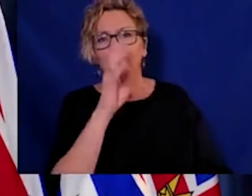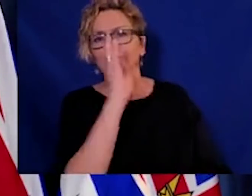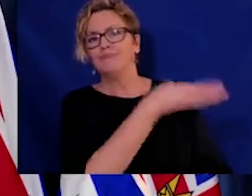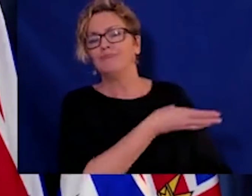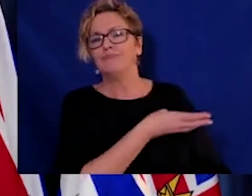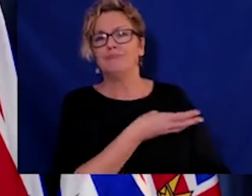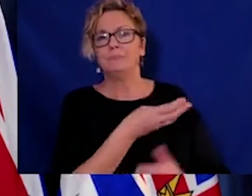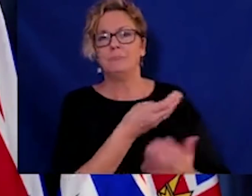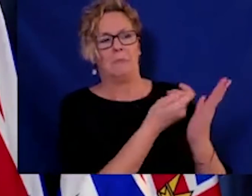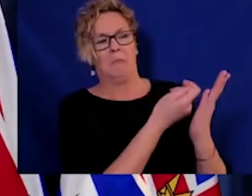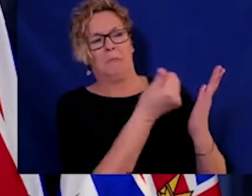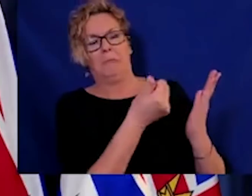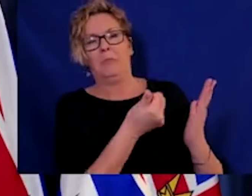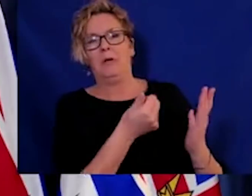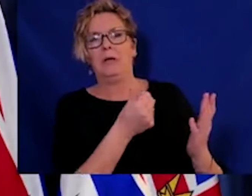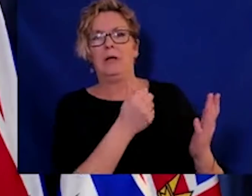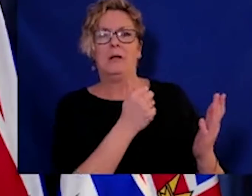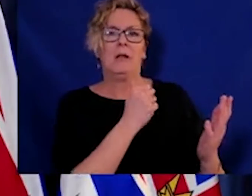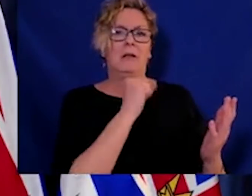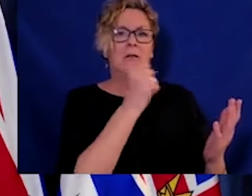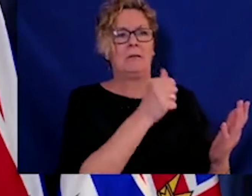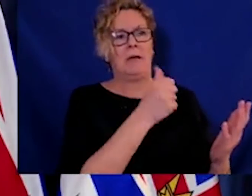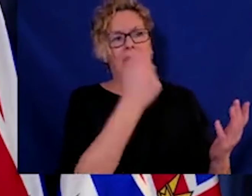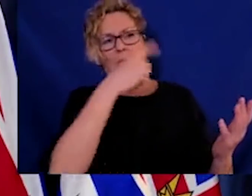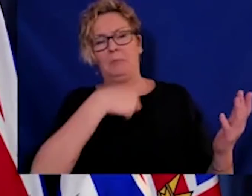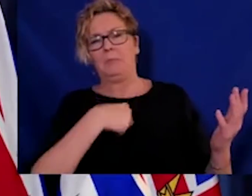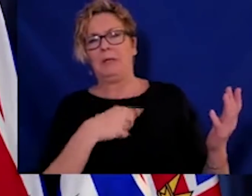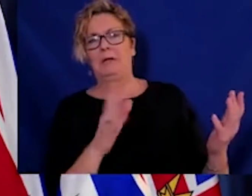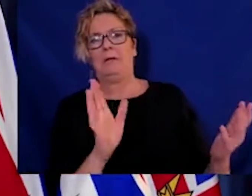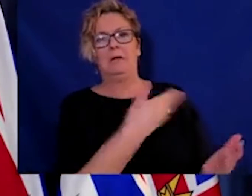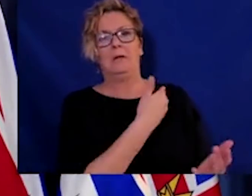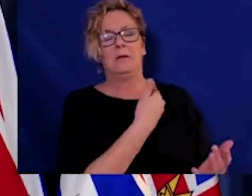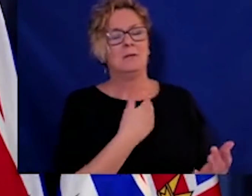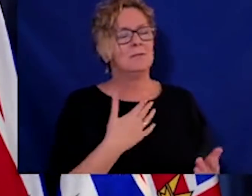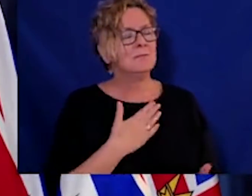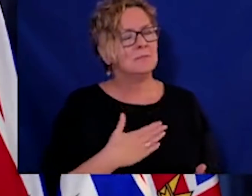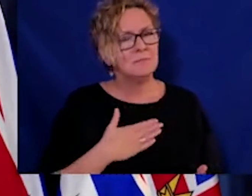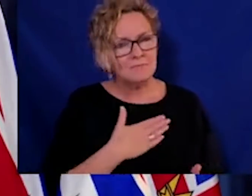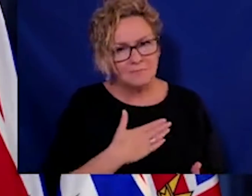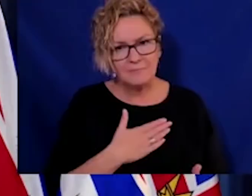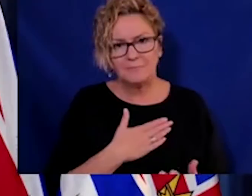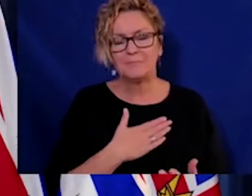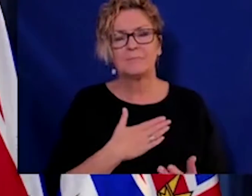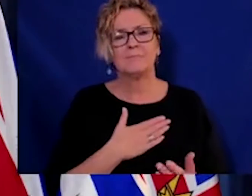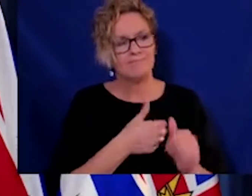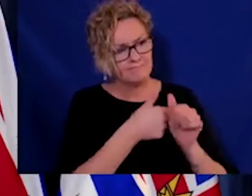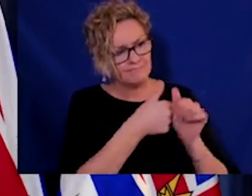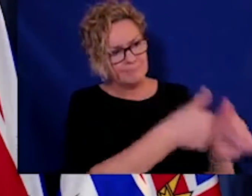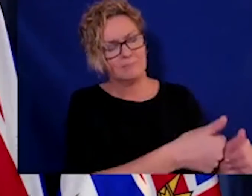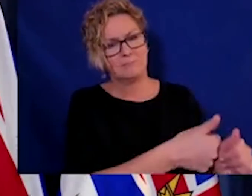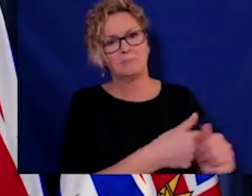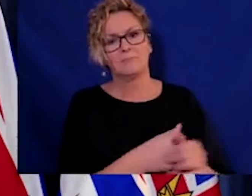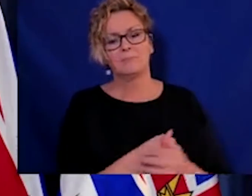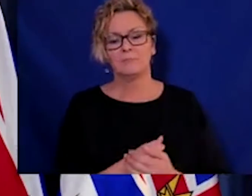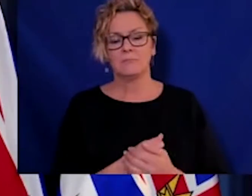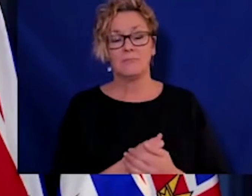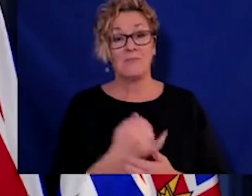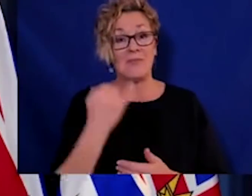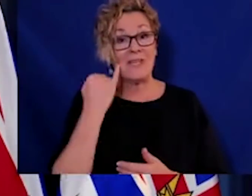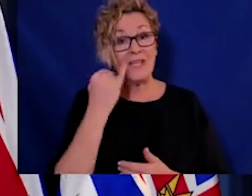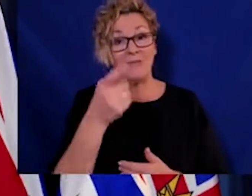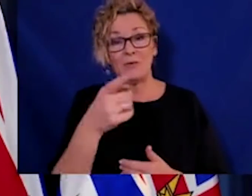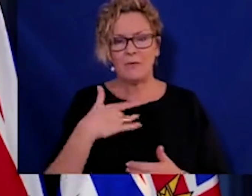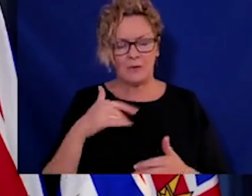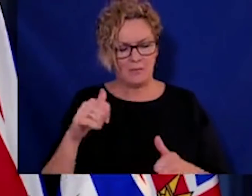the rules. If we have any uncertainty about our plans, and if they're allowed, if you have a question, if we're unsure if our actions or